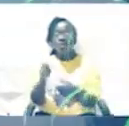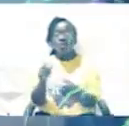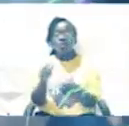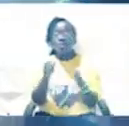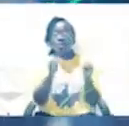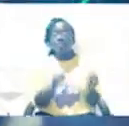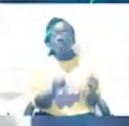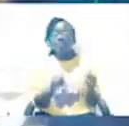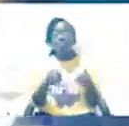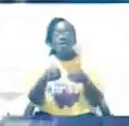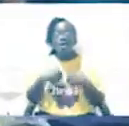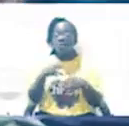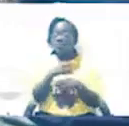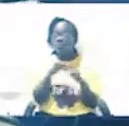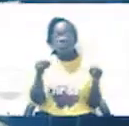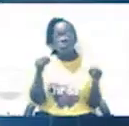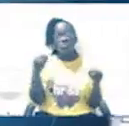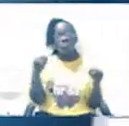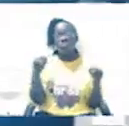a